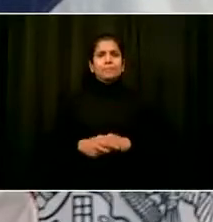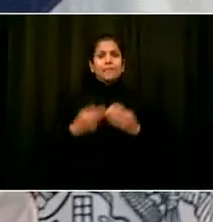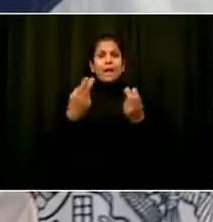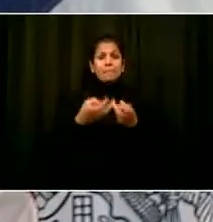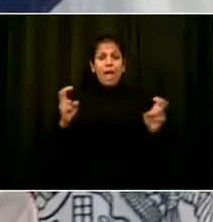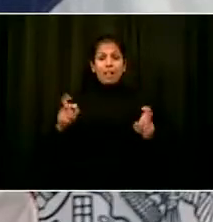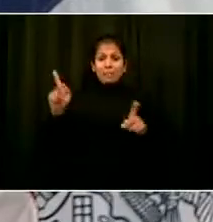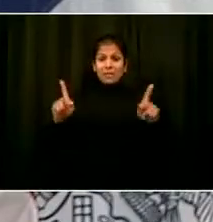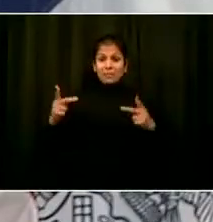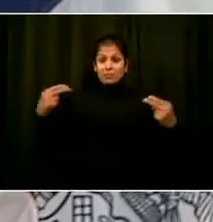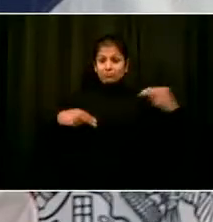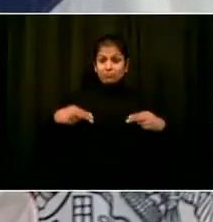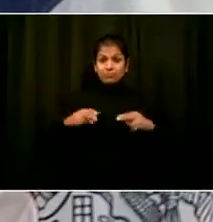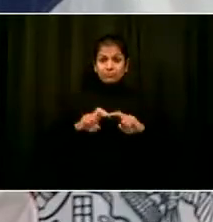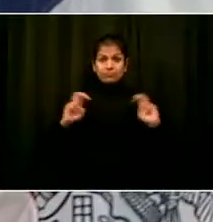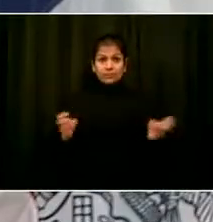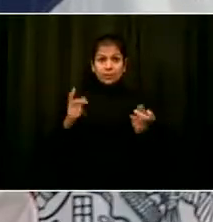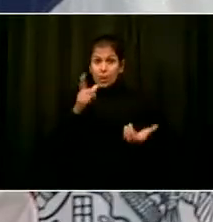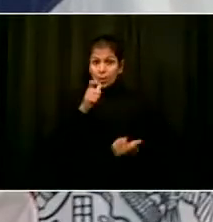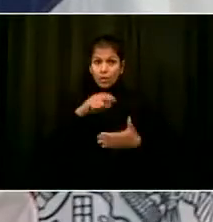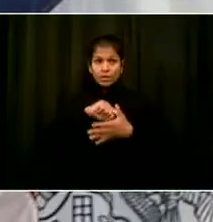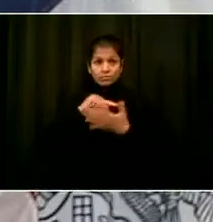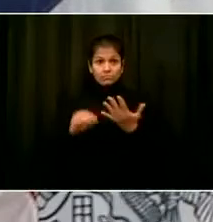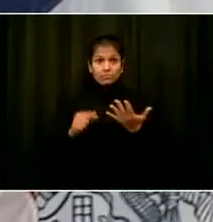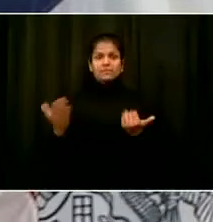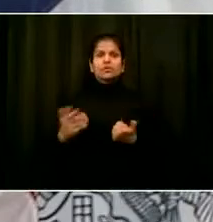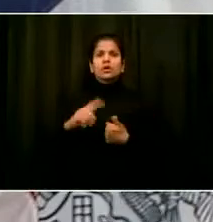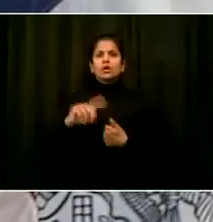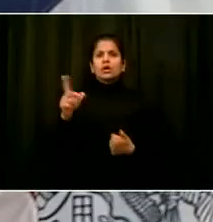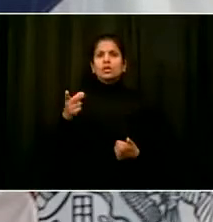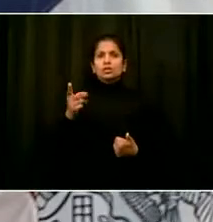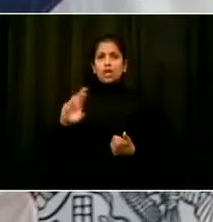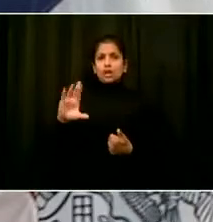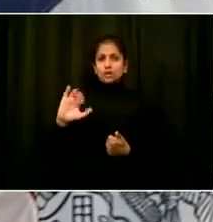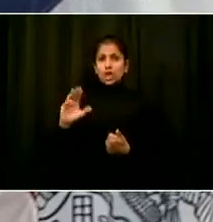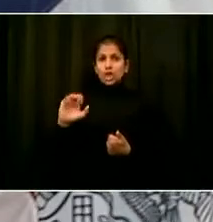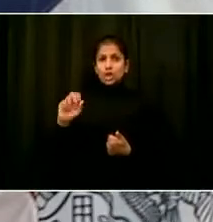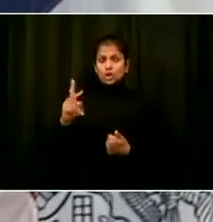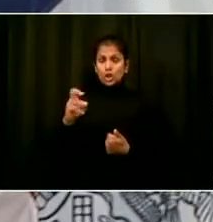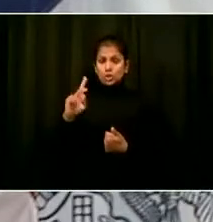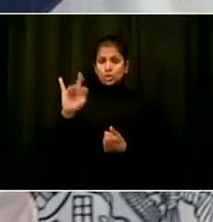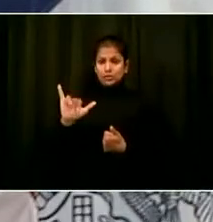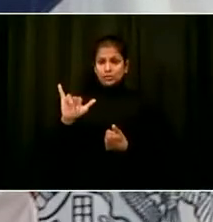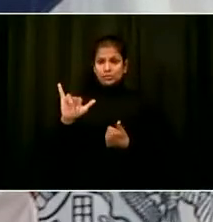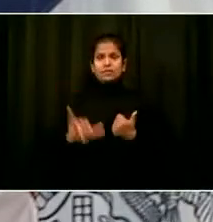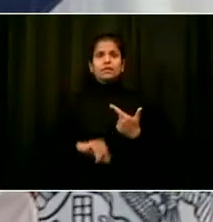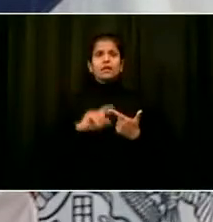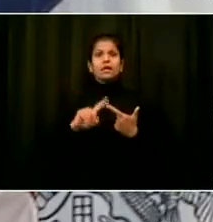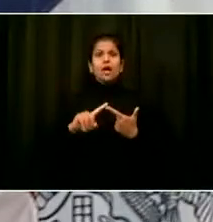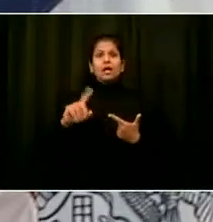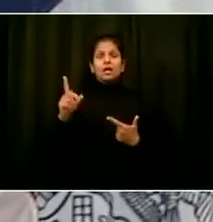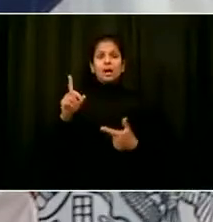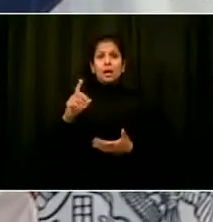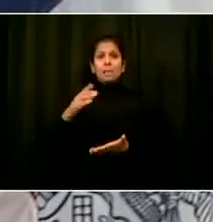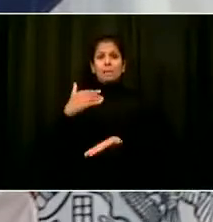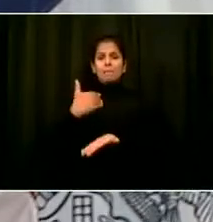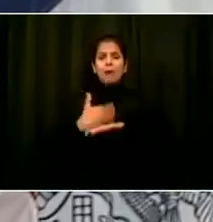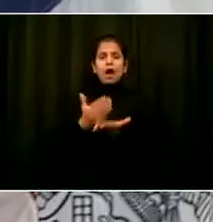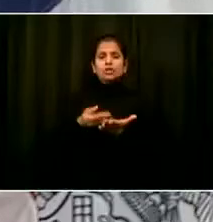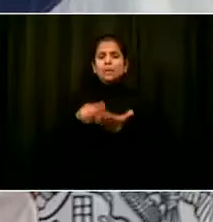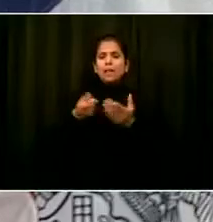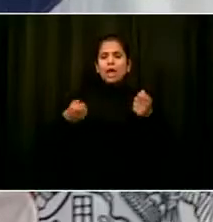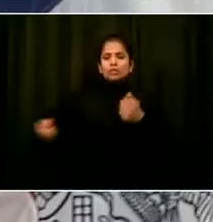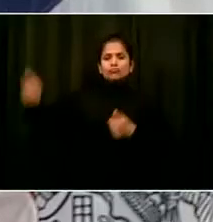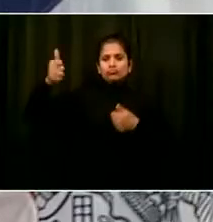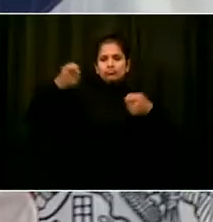with us today we have health commissioner Dr Dave toi budget director Jac shiha first Deputy budget director Ken